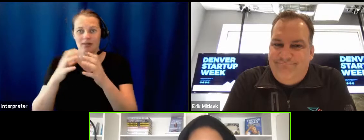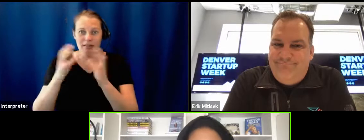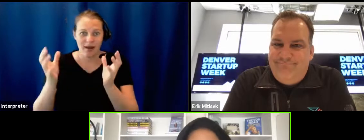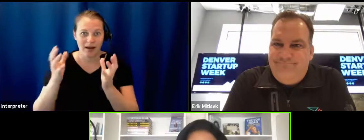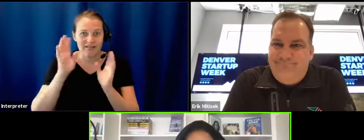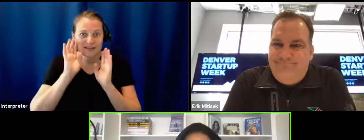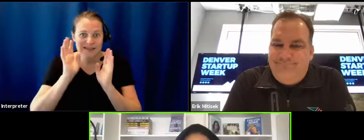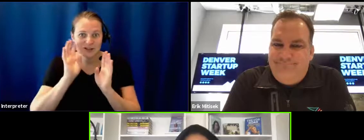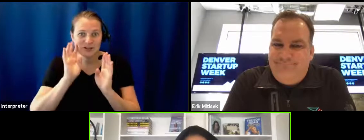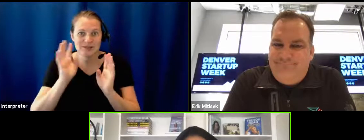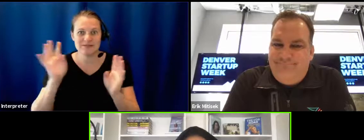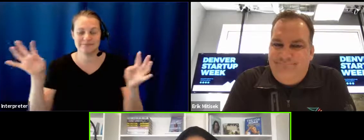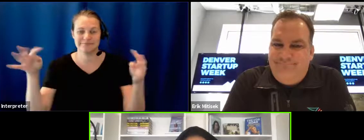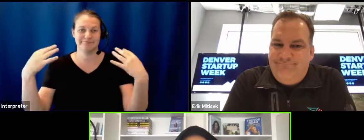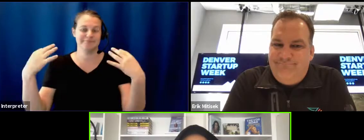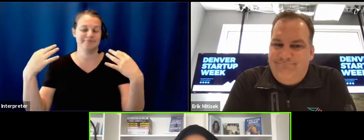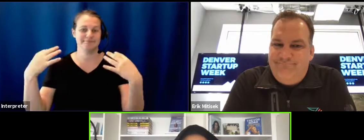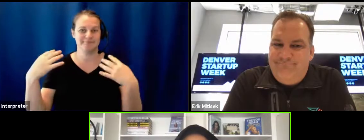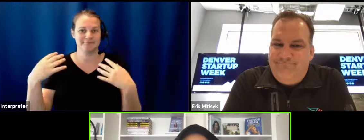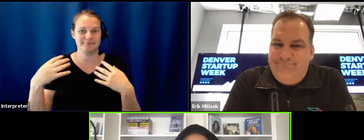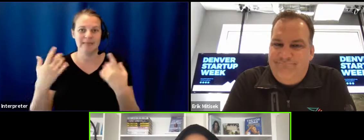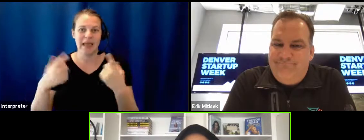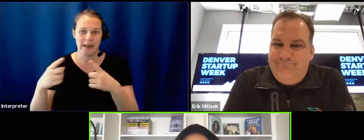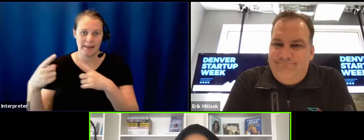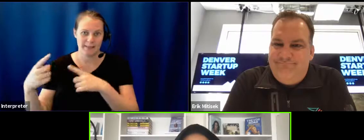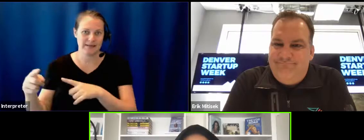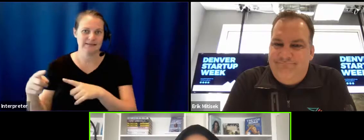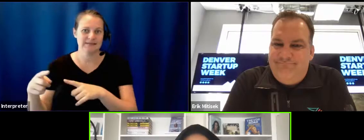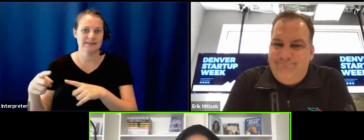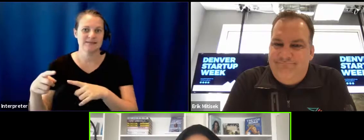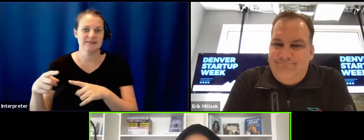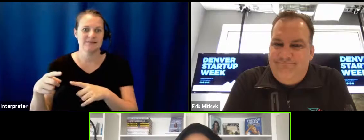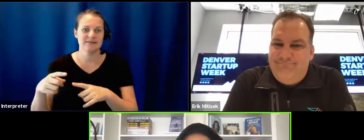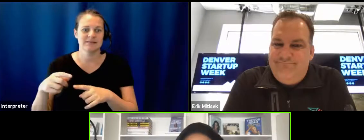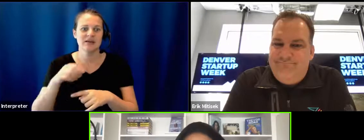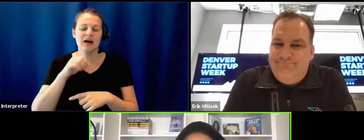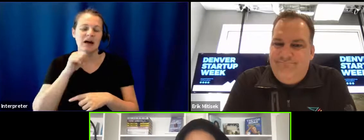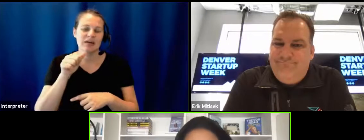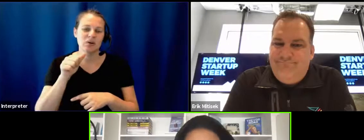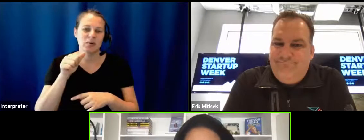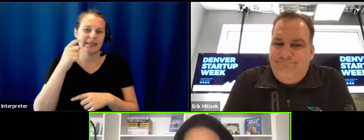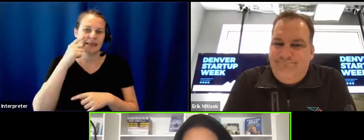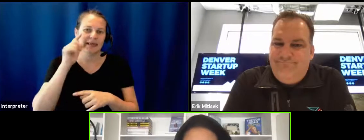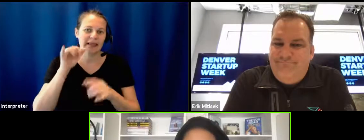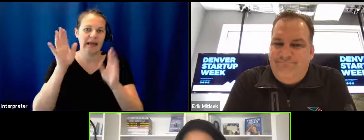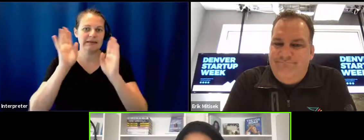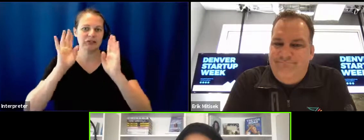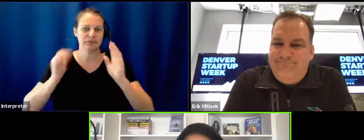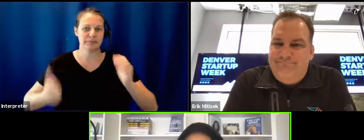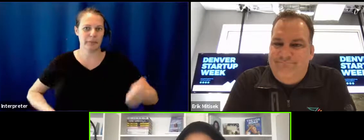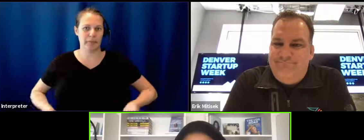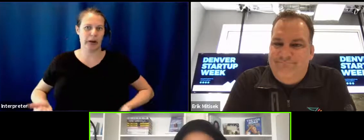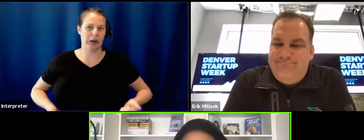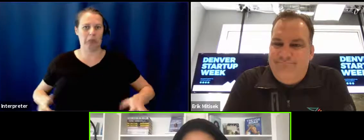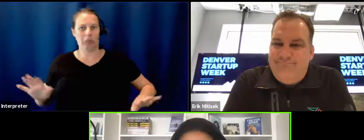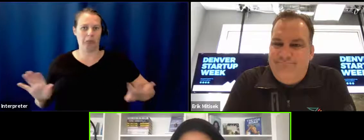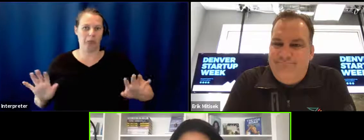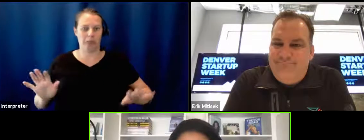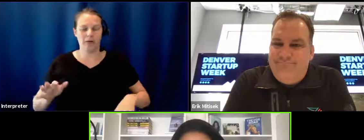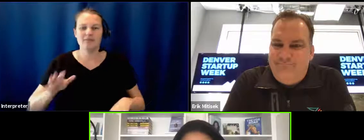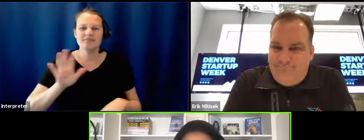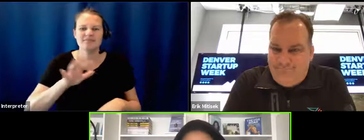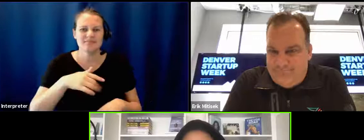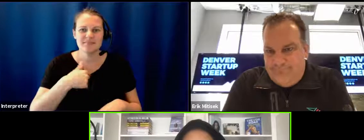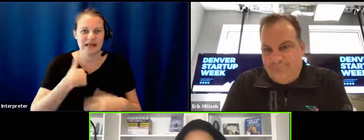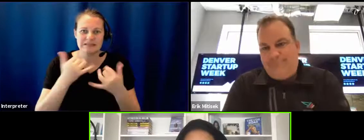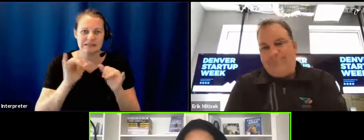know, it's I don't like look at the attention as anything to brag about. It's, you know, I still do my day-to-day work